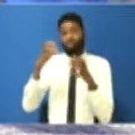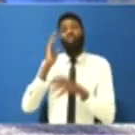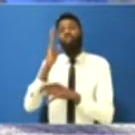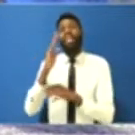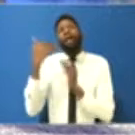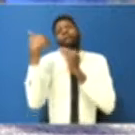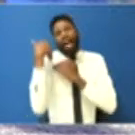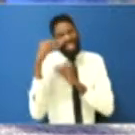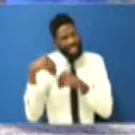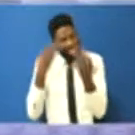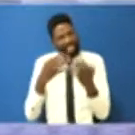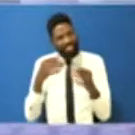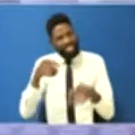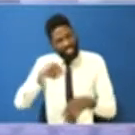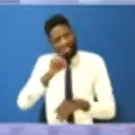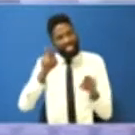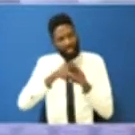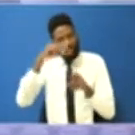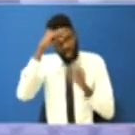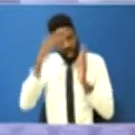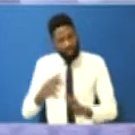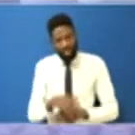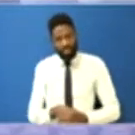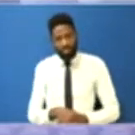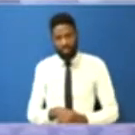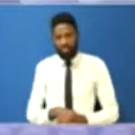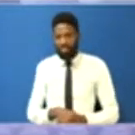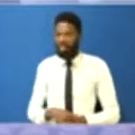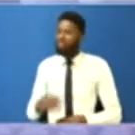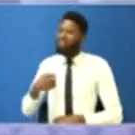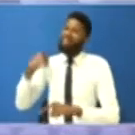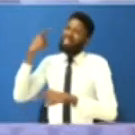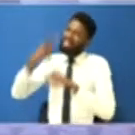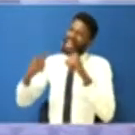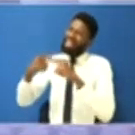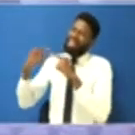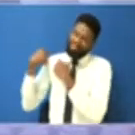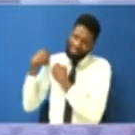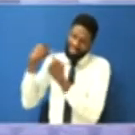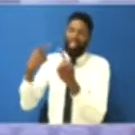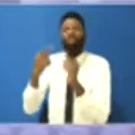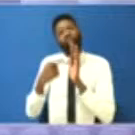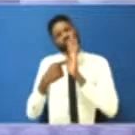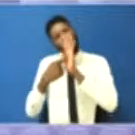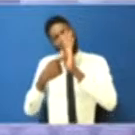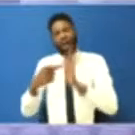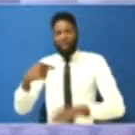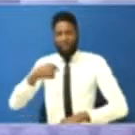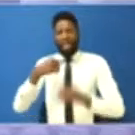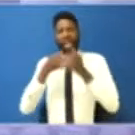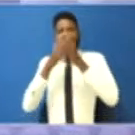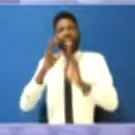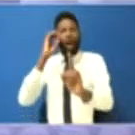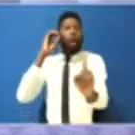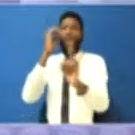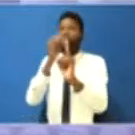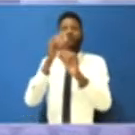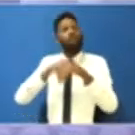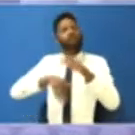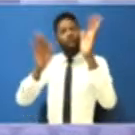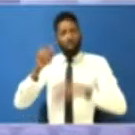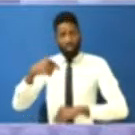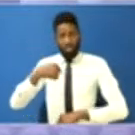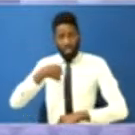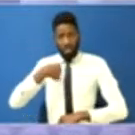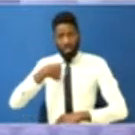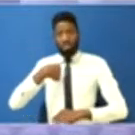governor i think i've distinguished myself over the years as an objective leader as a leader who stands his brand as